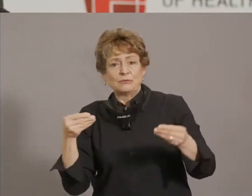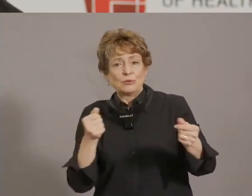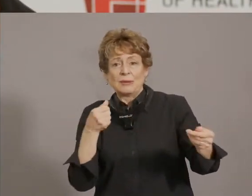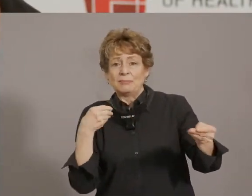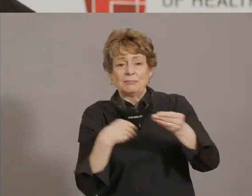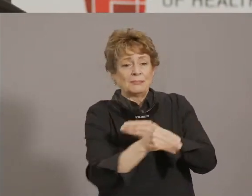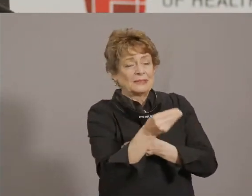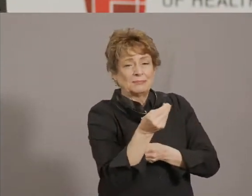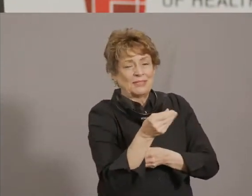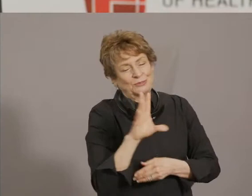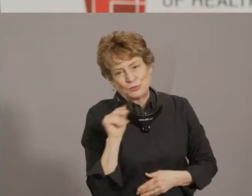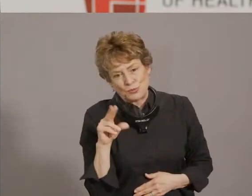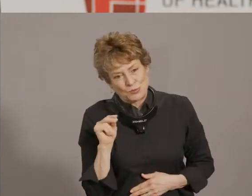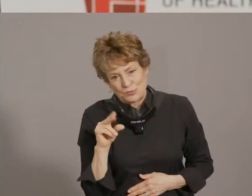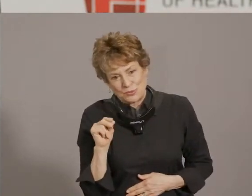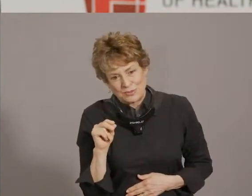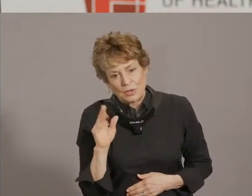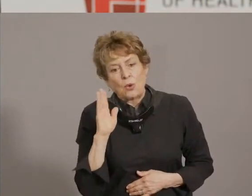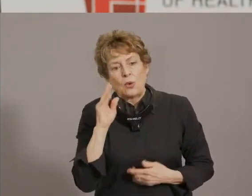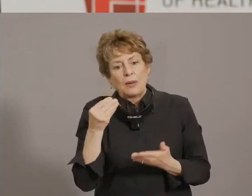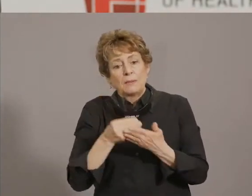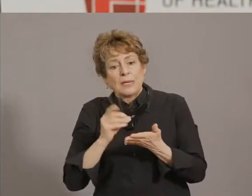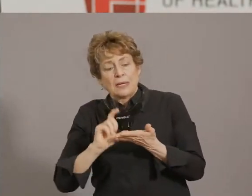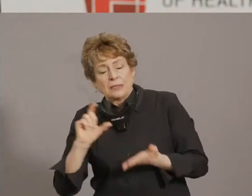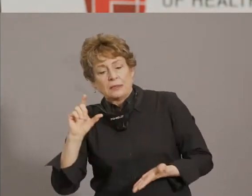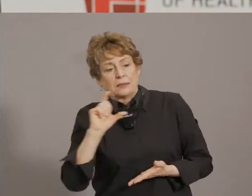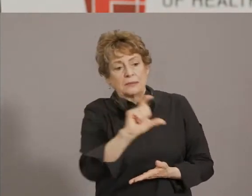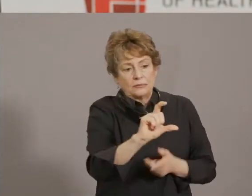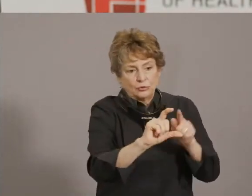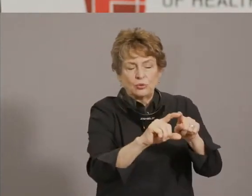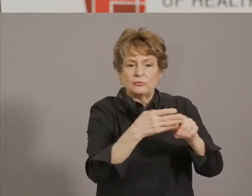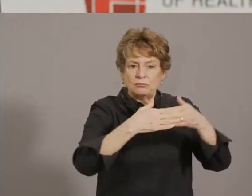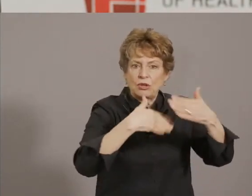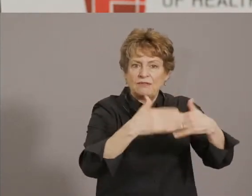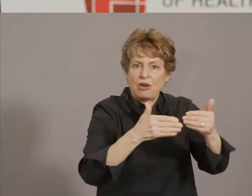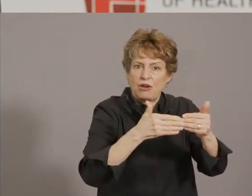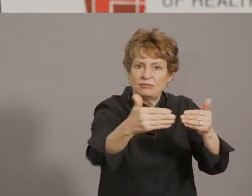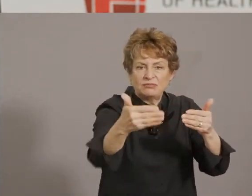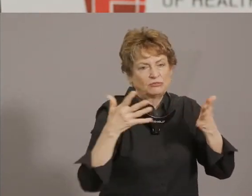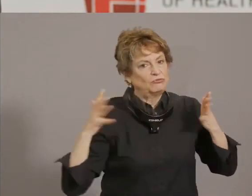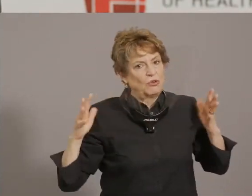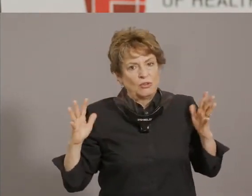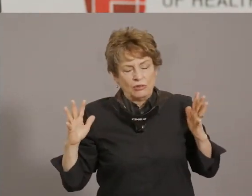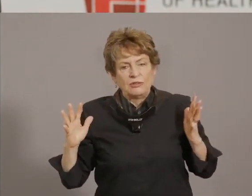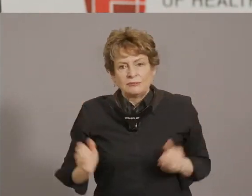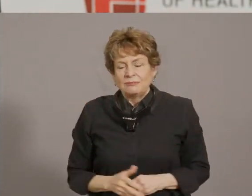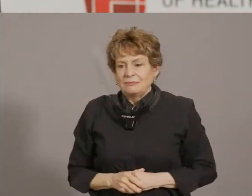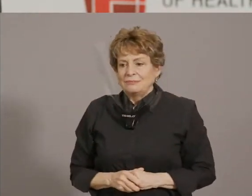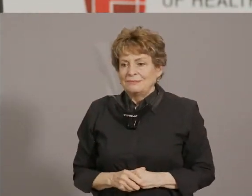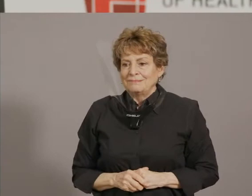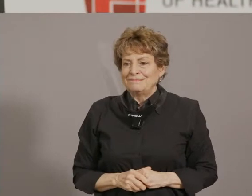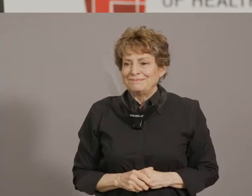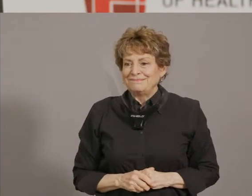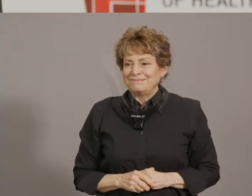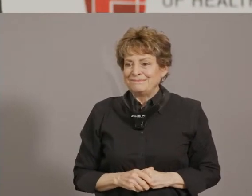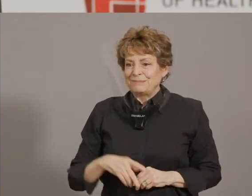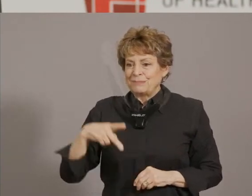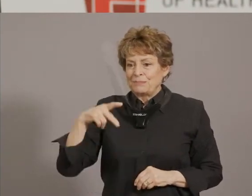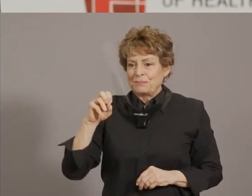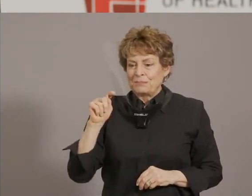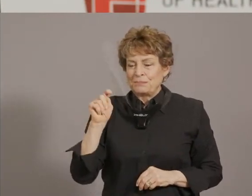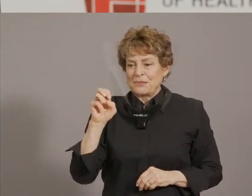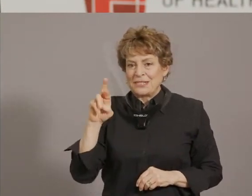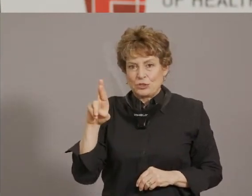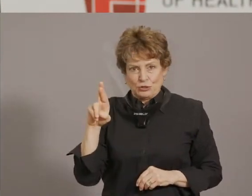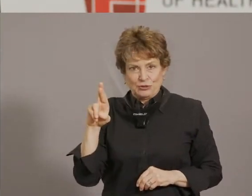Alrighty, thank you so much. Thanks. Okay, and we have a double dose of Peter Samore. He's back. Hi, Peter. You're back. Double dose of me,